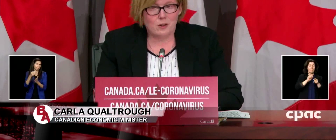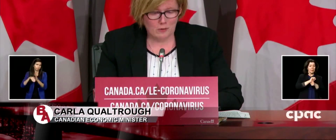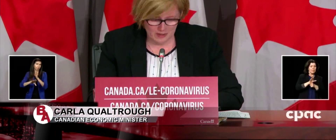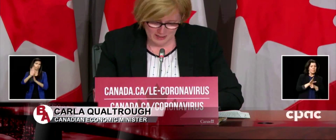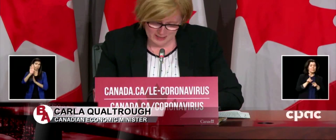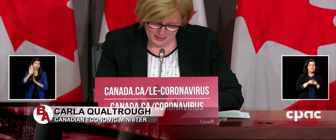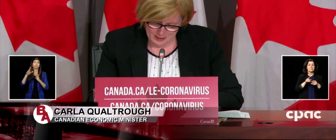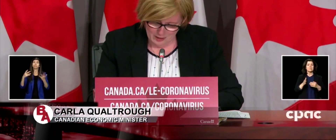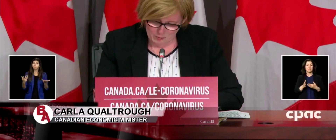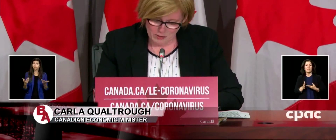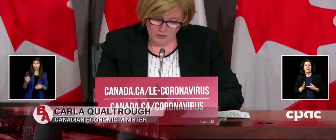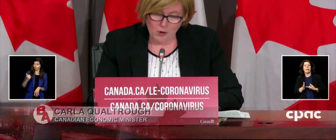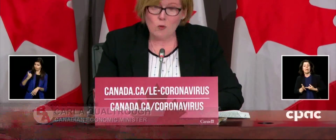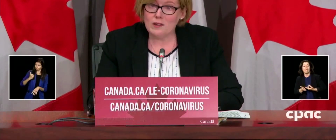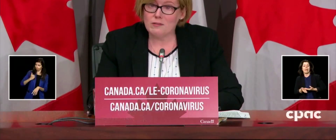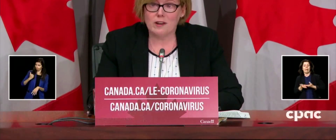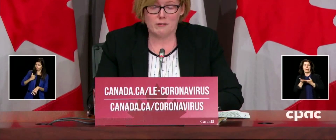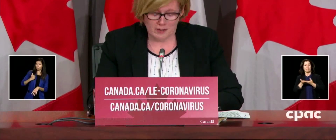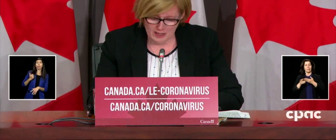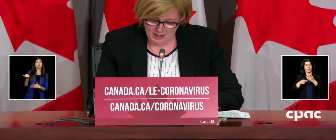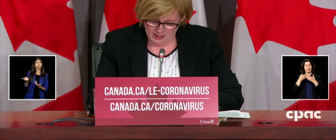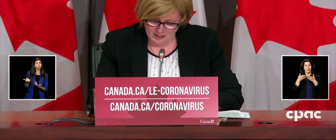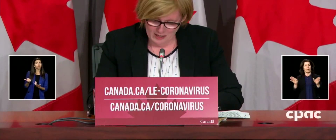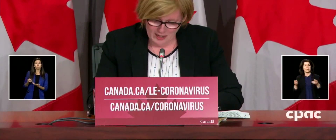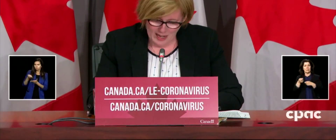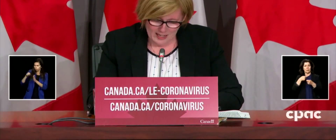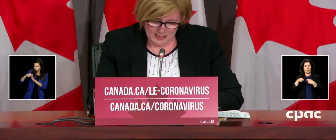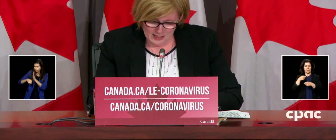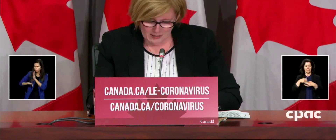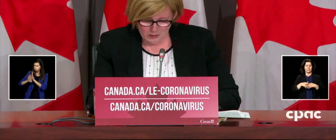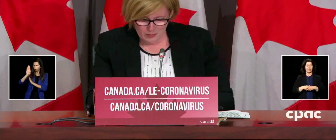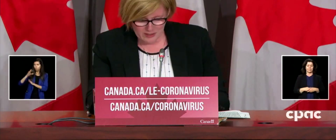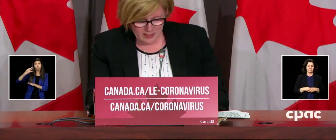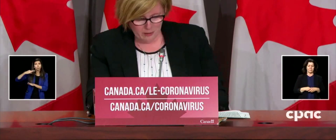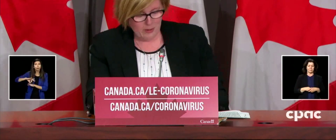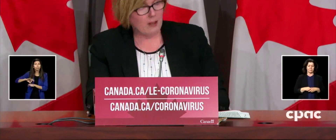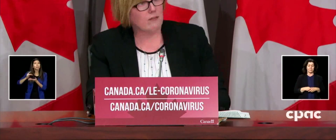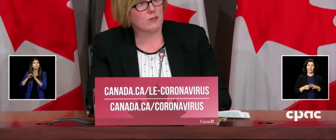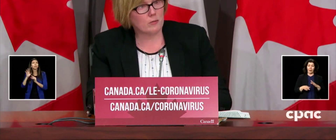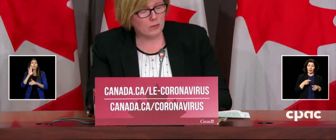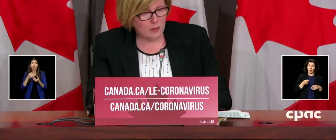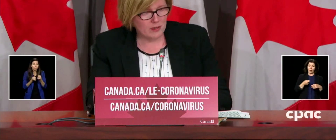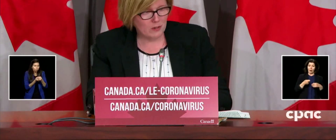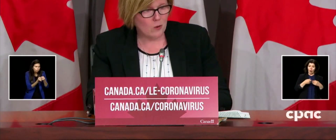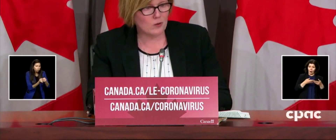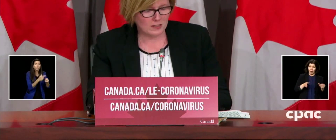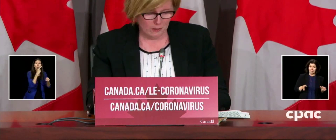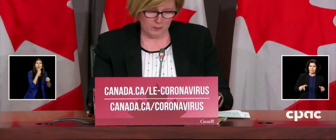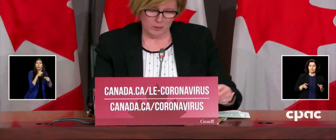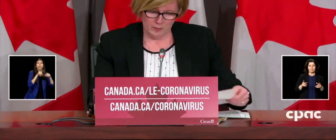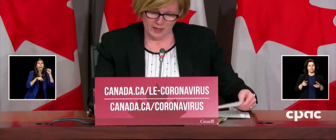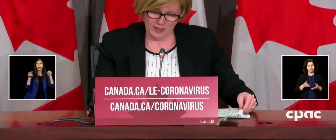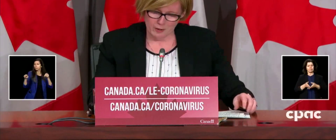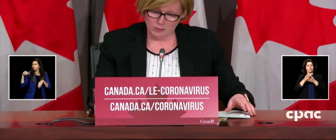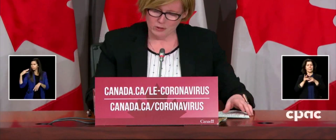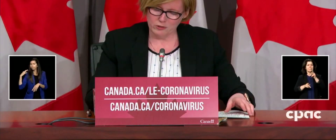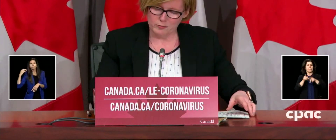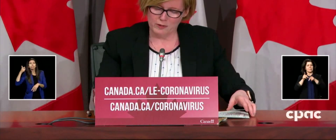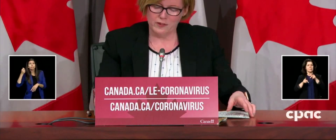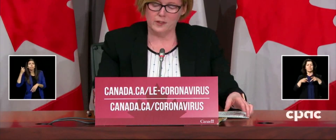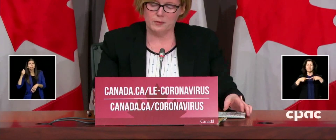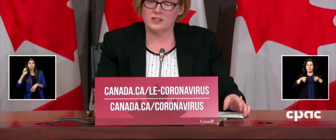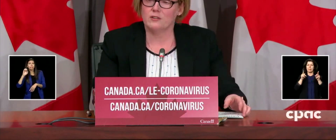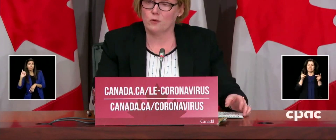working due to COVID-19 but do not qualify for EI, and Canadians who continue to have their employment or self-employment income